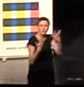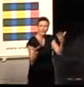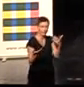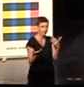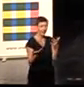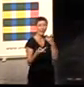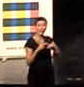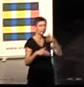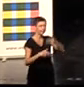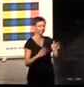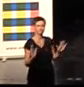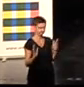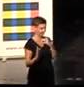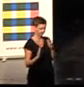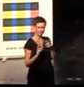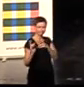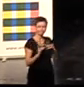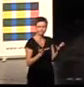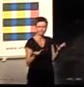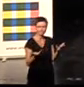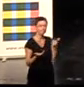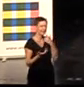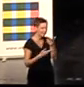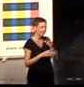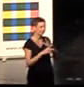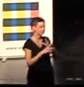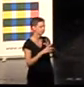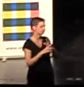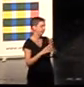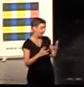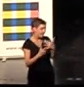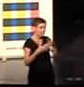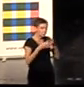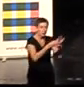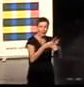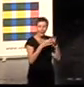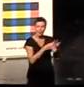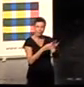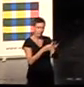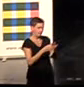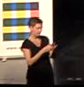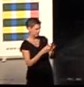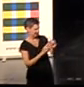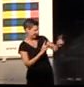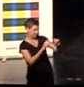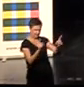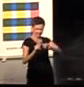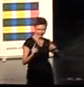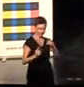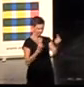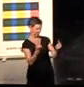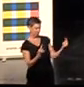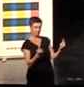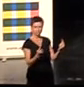migration superdiverse petticoat zoom ik city living together om de beestjes of difference week en no longer